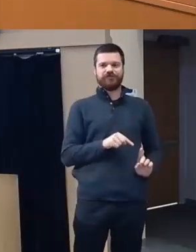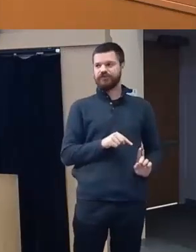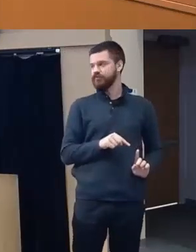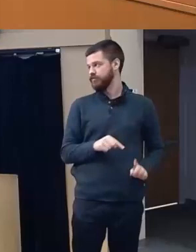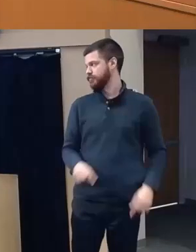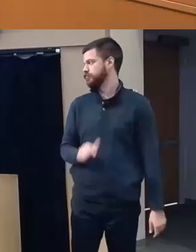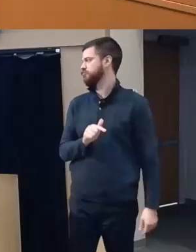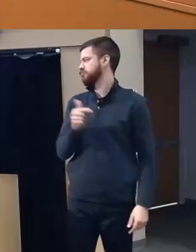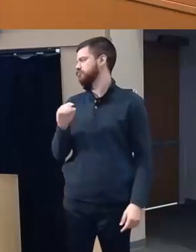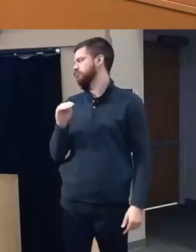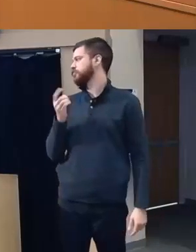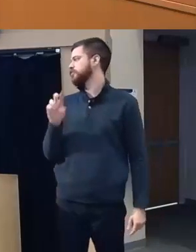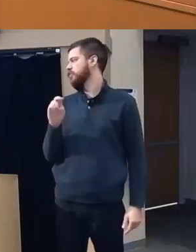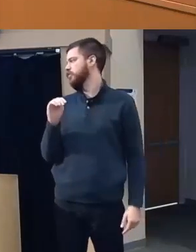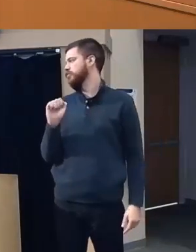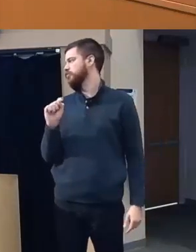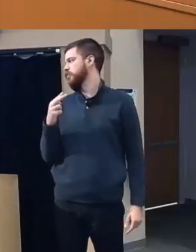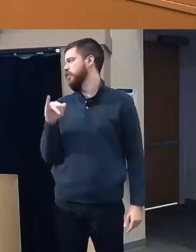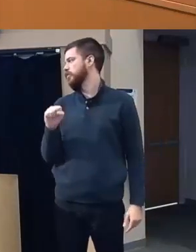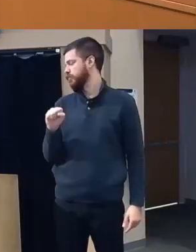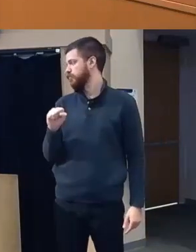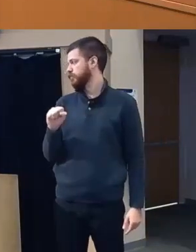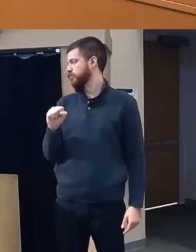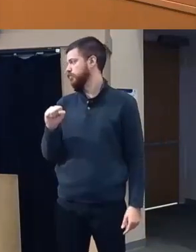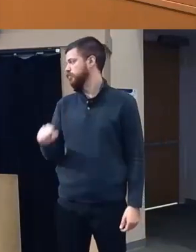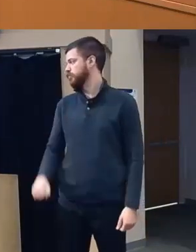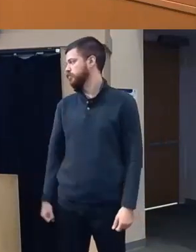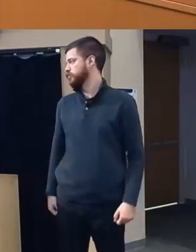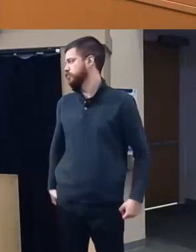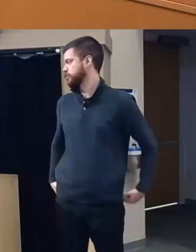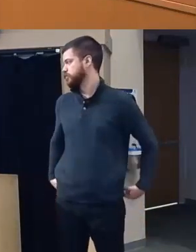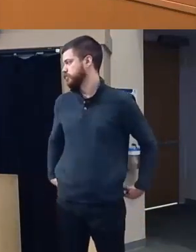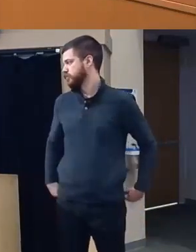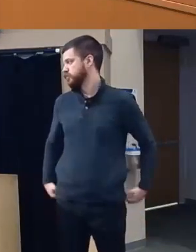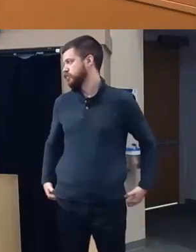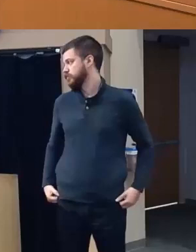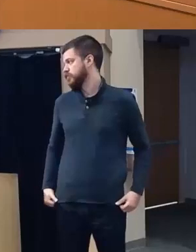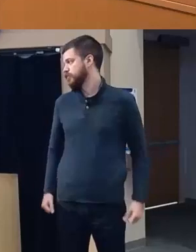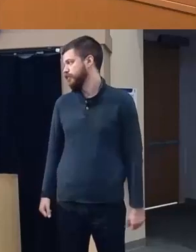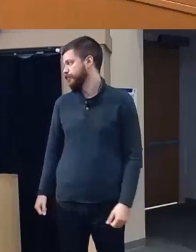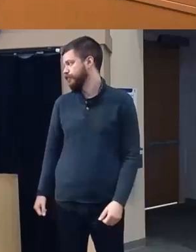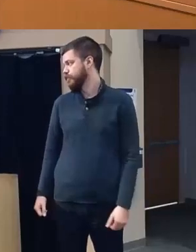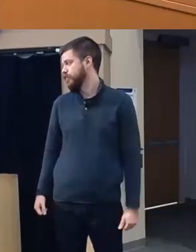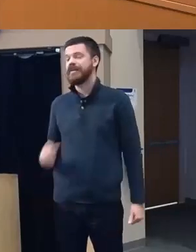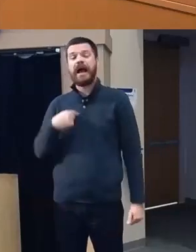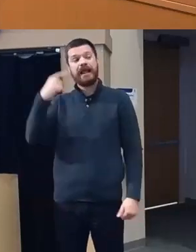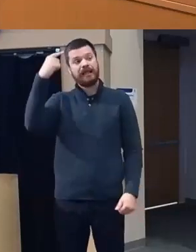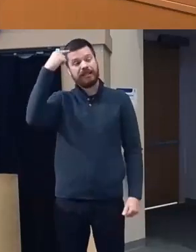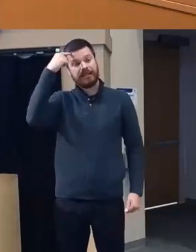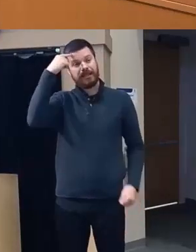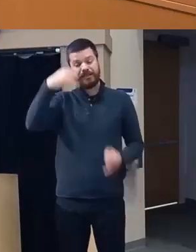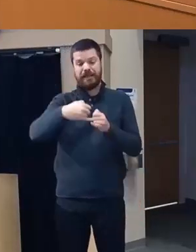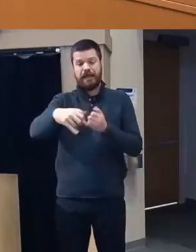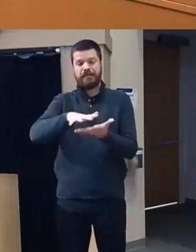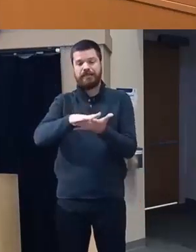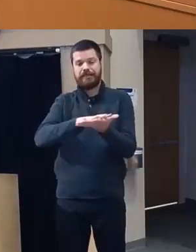And I would say that I actually think that the lines are blurred between the two when it